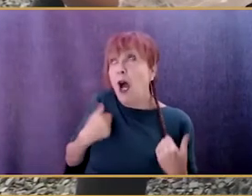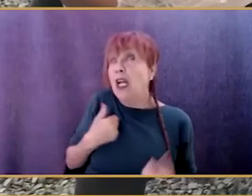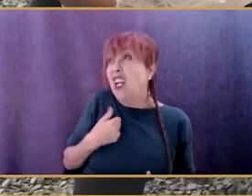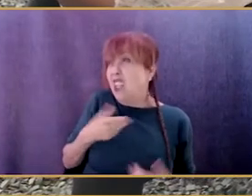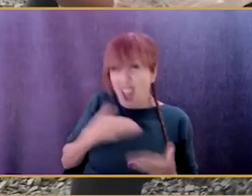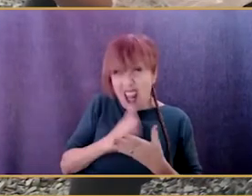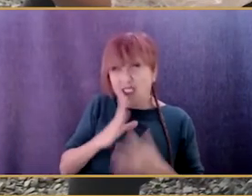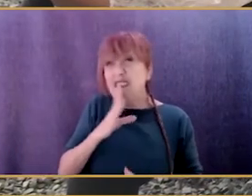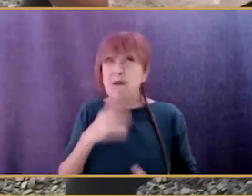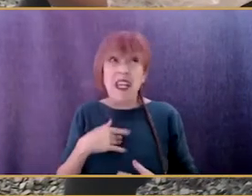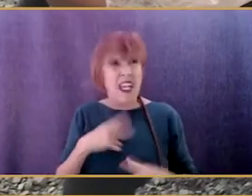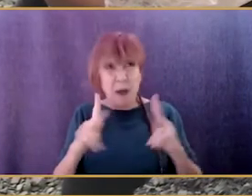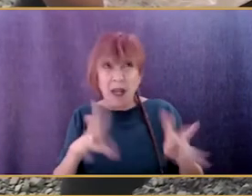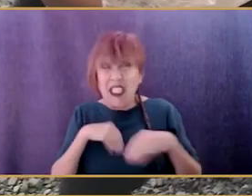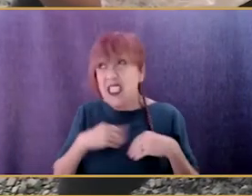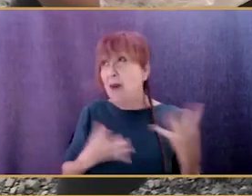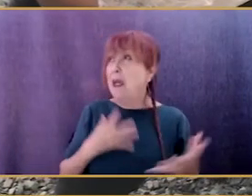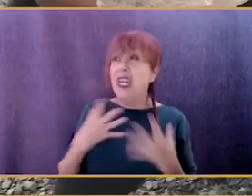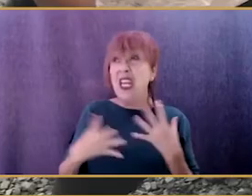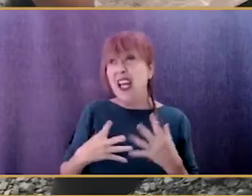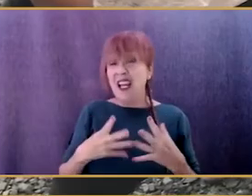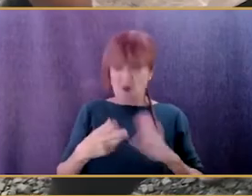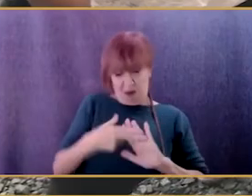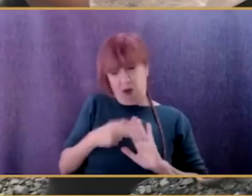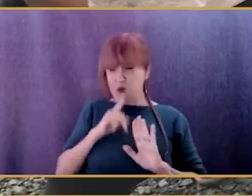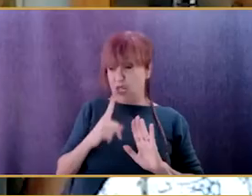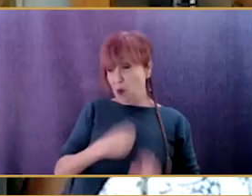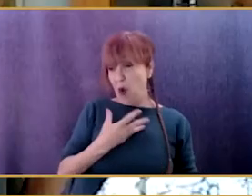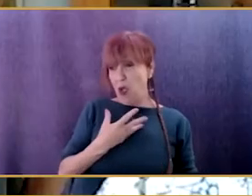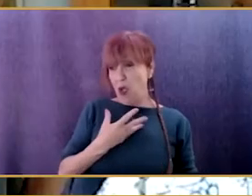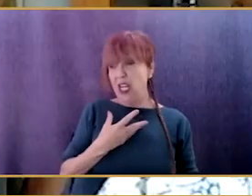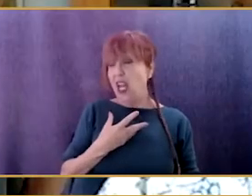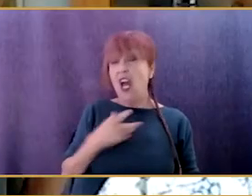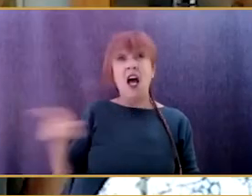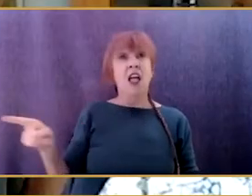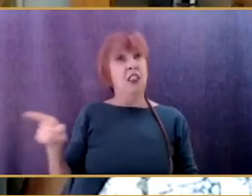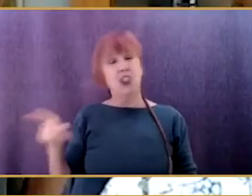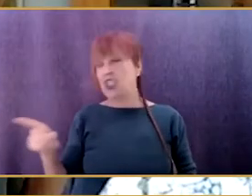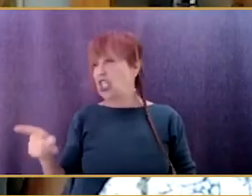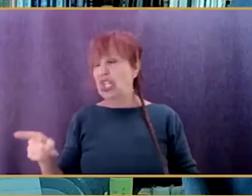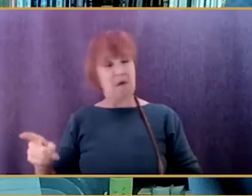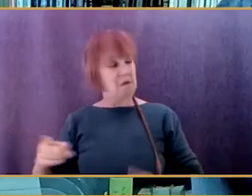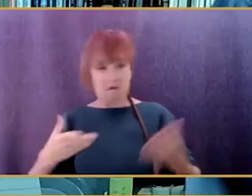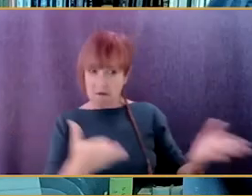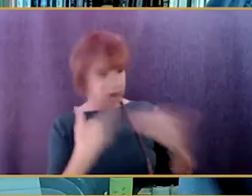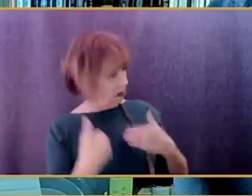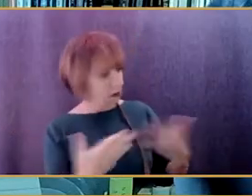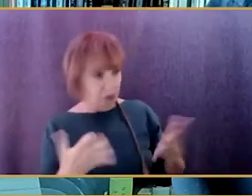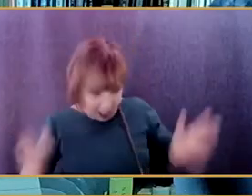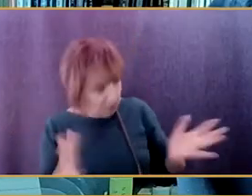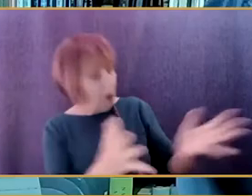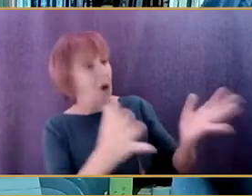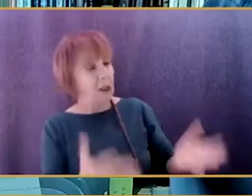this way And if it will be accepted And if it's considered real poetry Her accessibility, I think, makes the difference She says, I'm